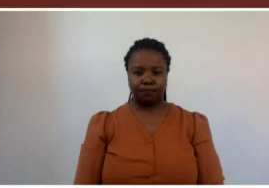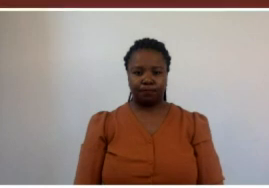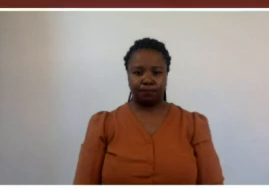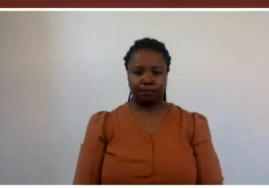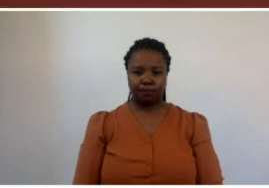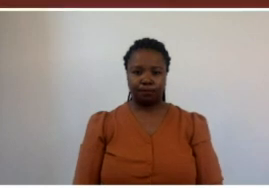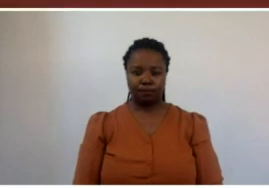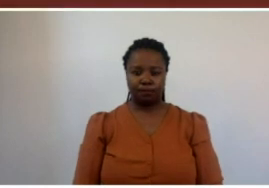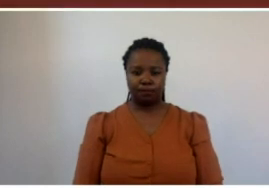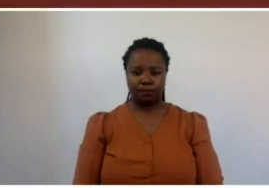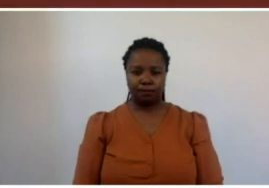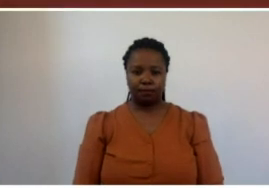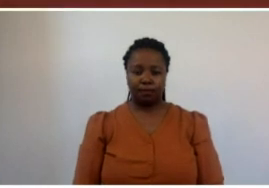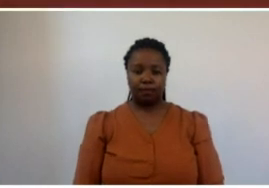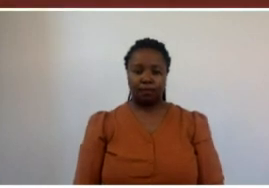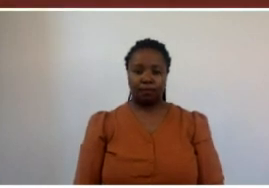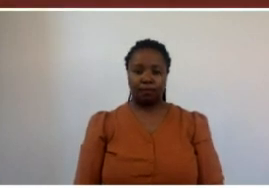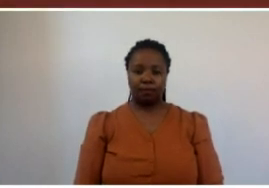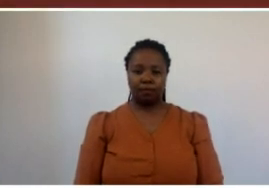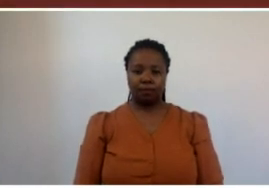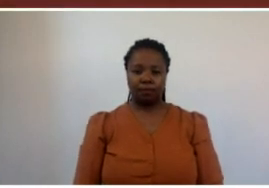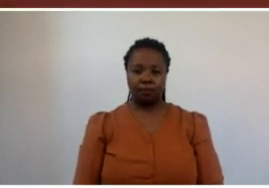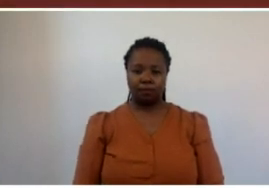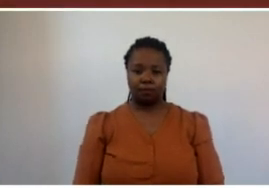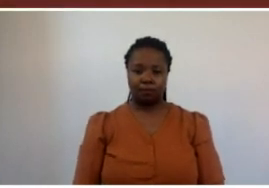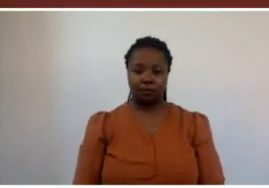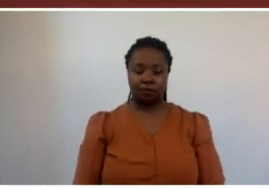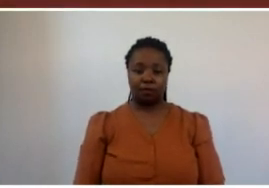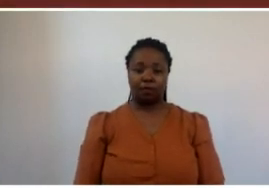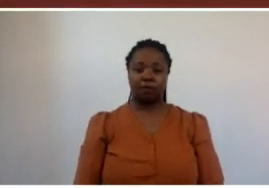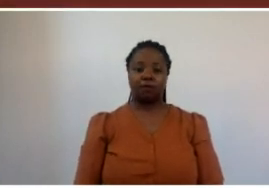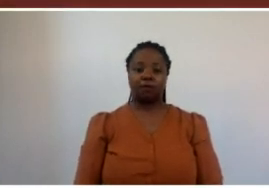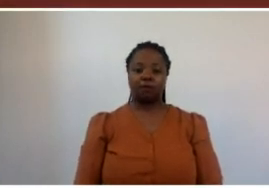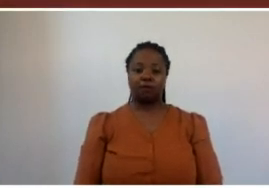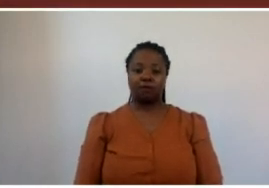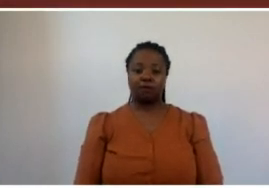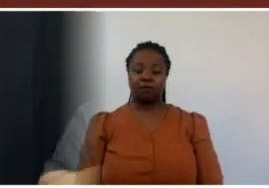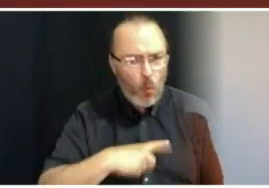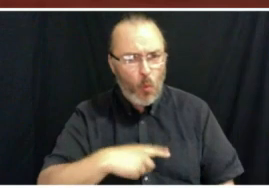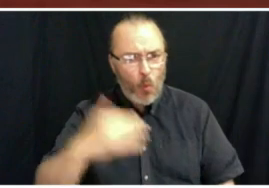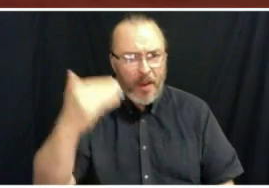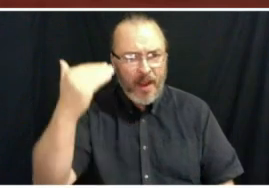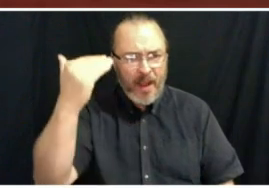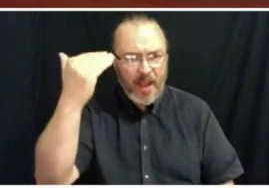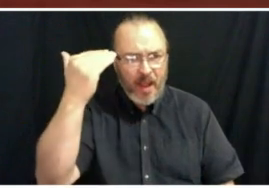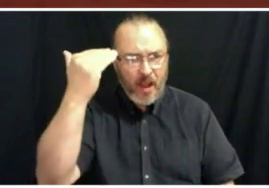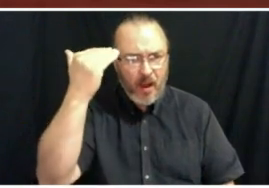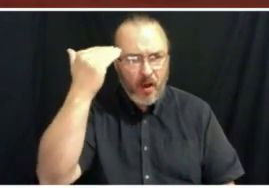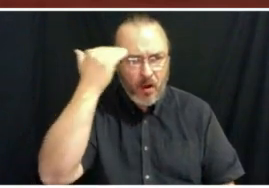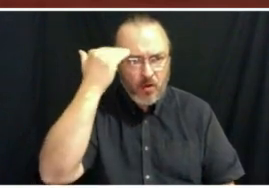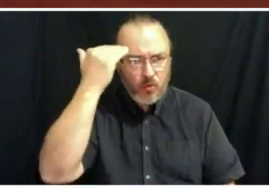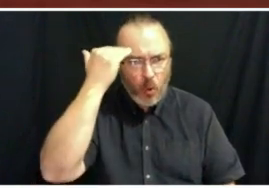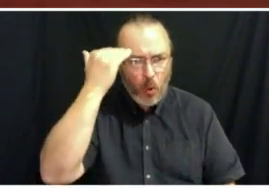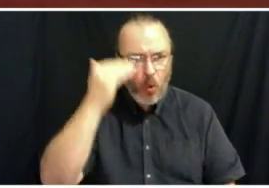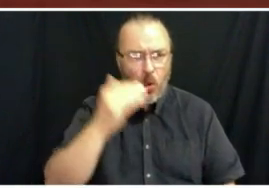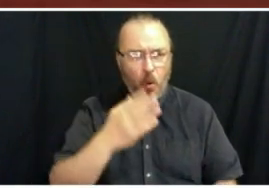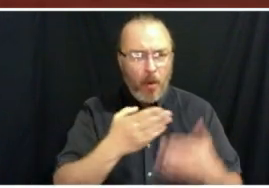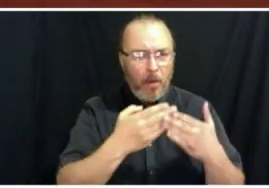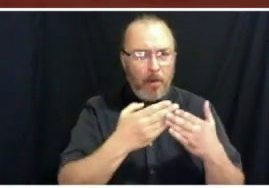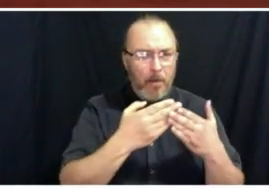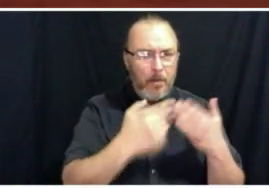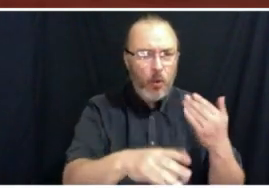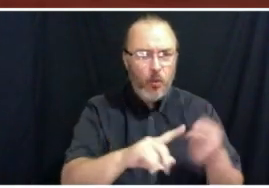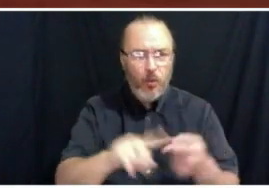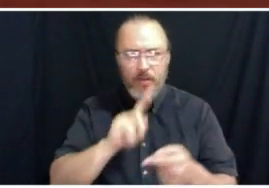Thank you for your question, Dave. We are aware that the stage from birth to 5 years is the most critical in a child's life,